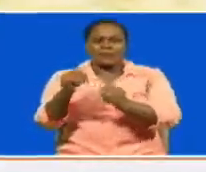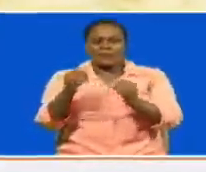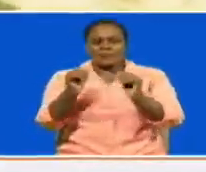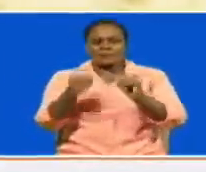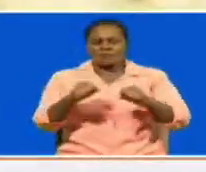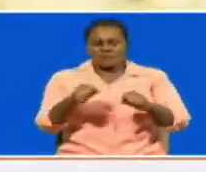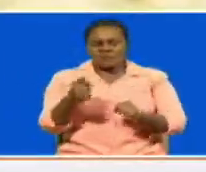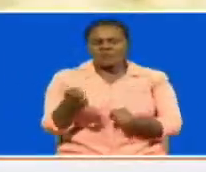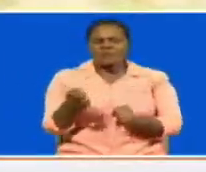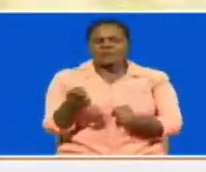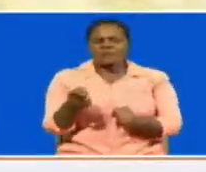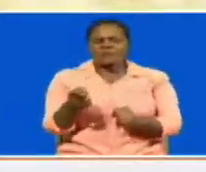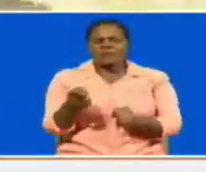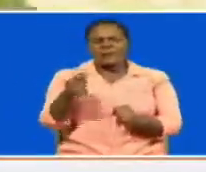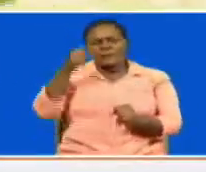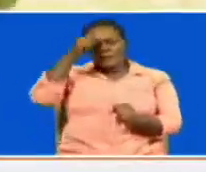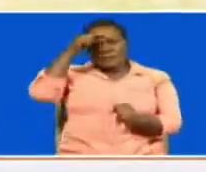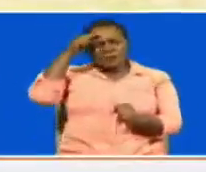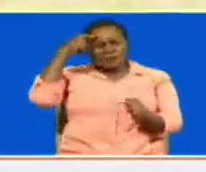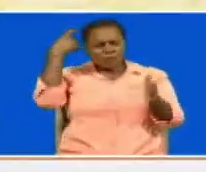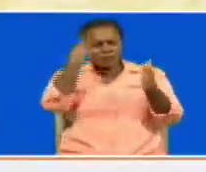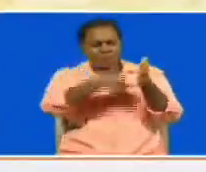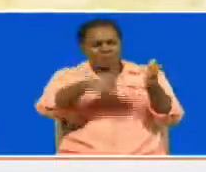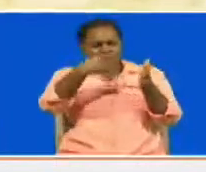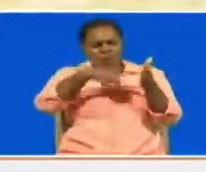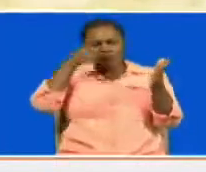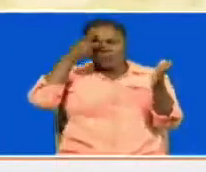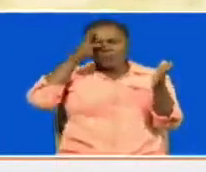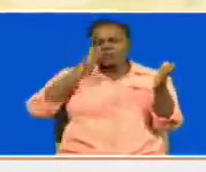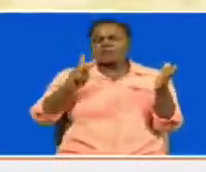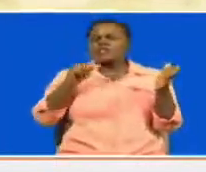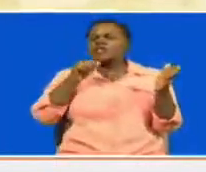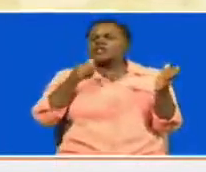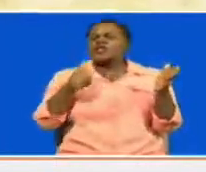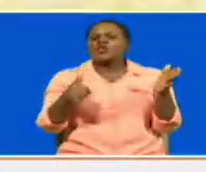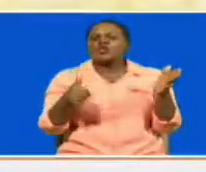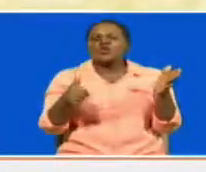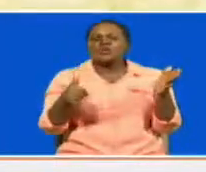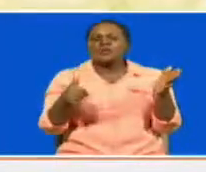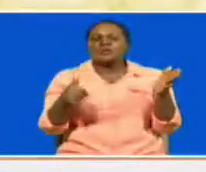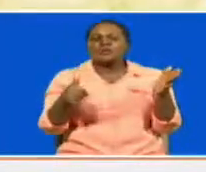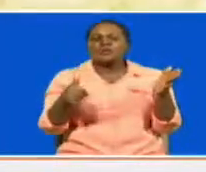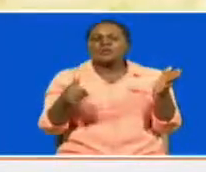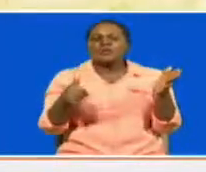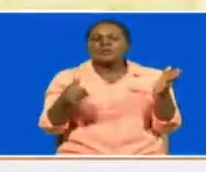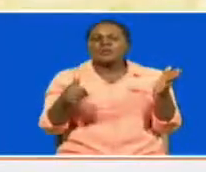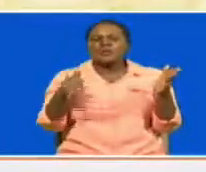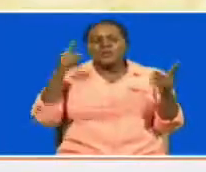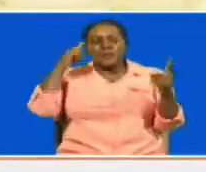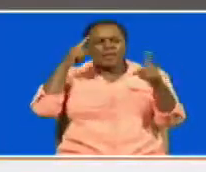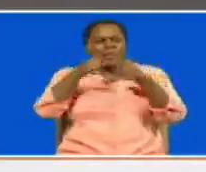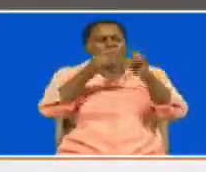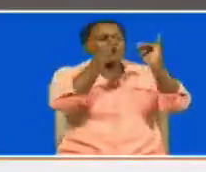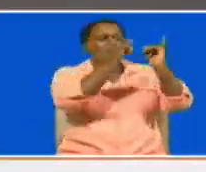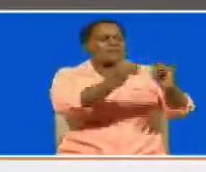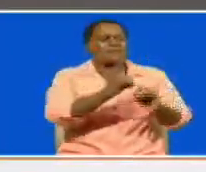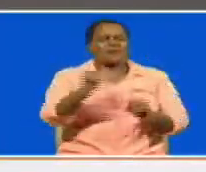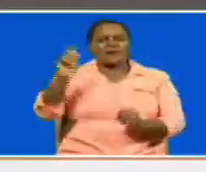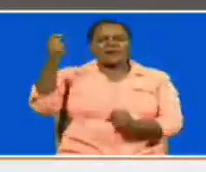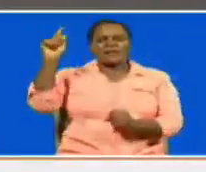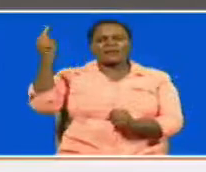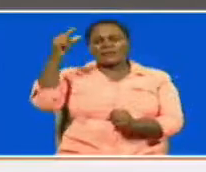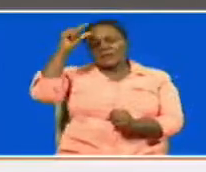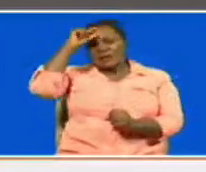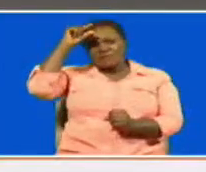good. Because taxation and policies are not meant for individuals. The Kenya